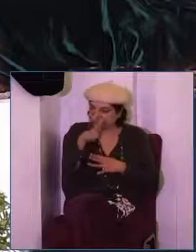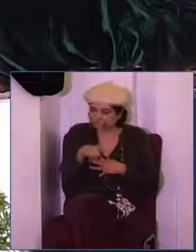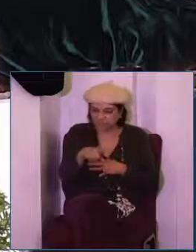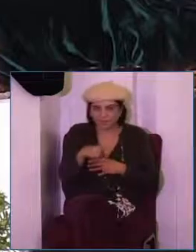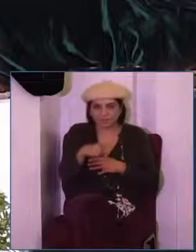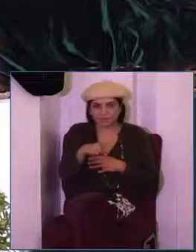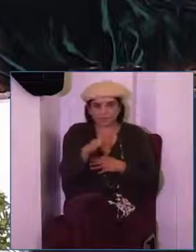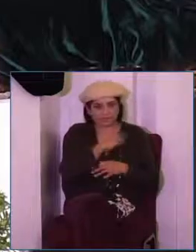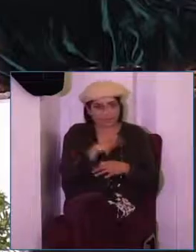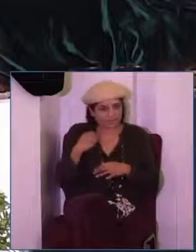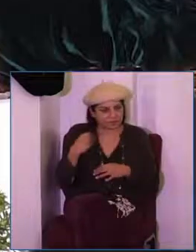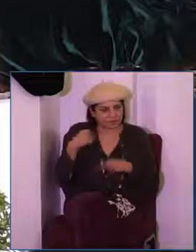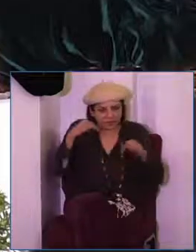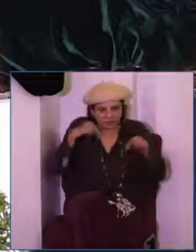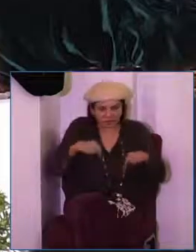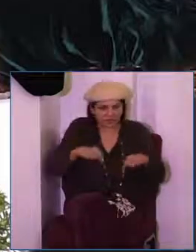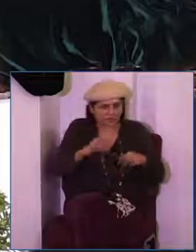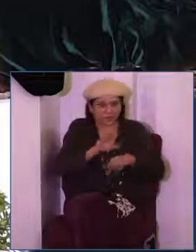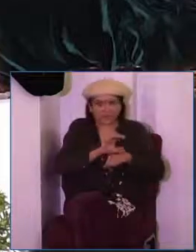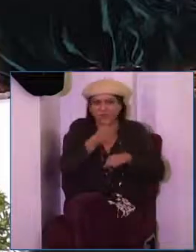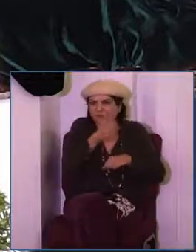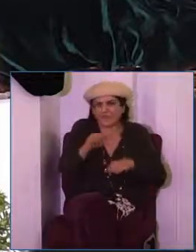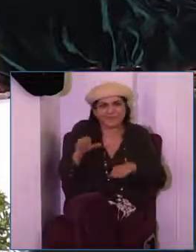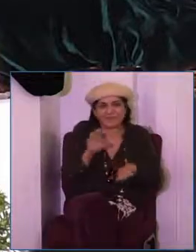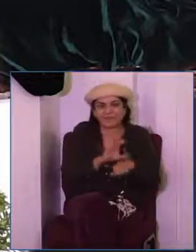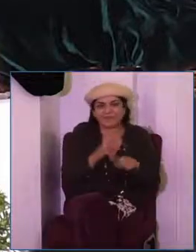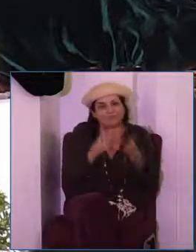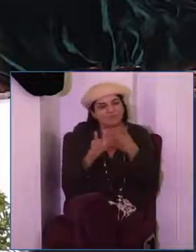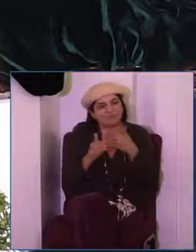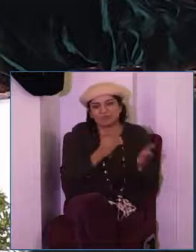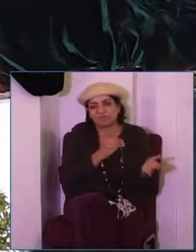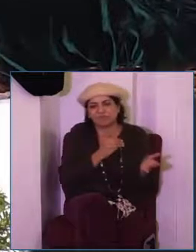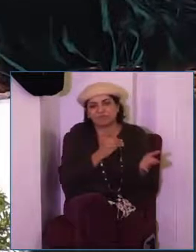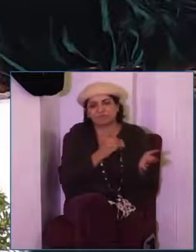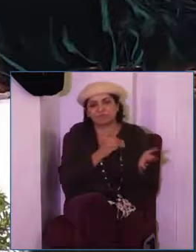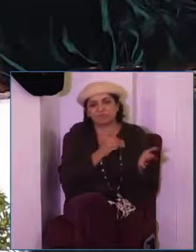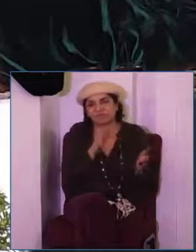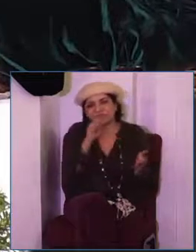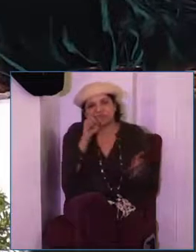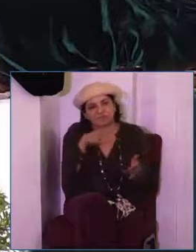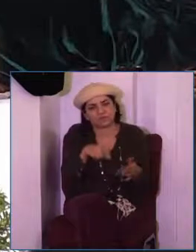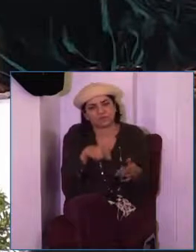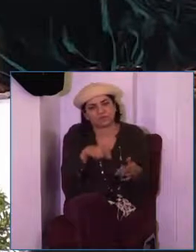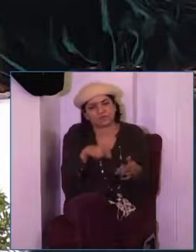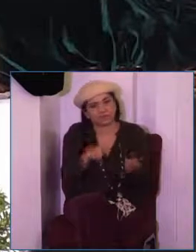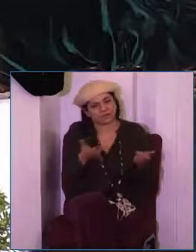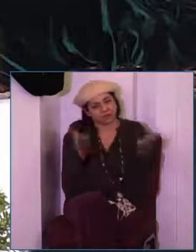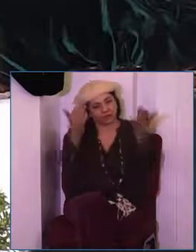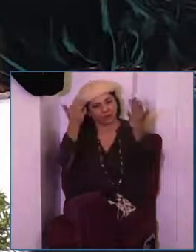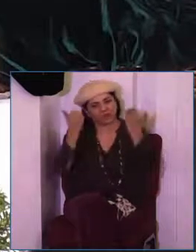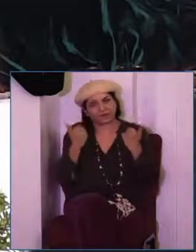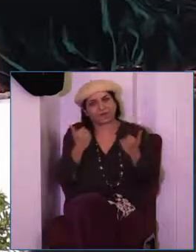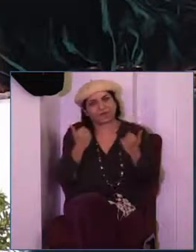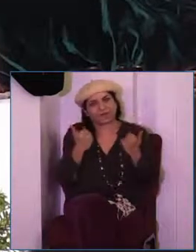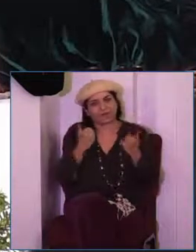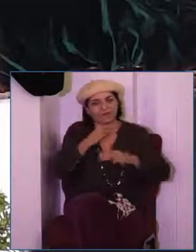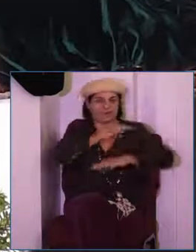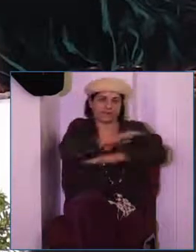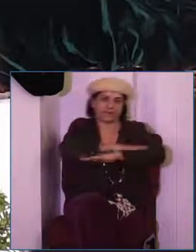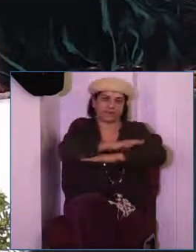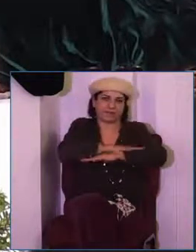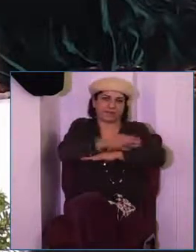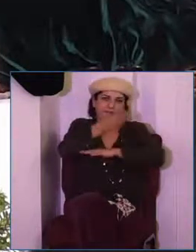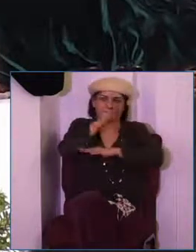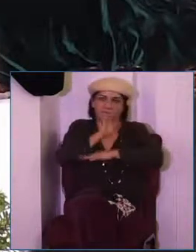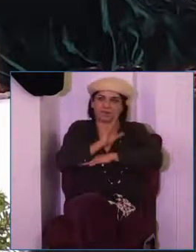this church or any church to come to the table of God. And I